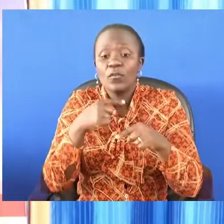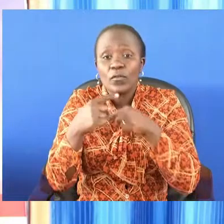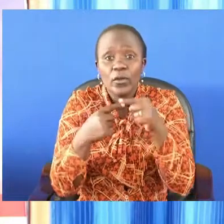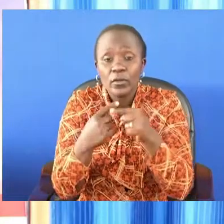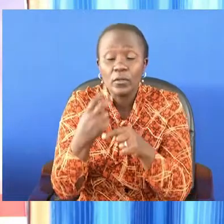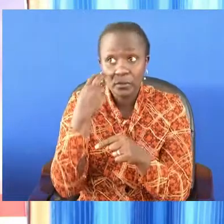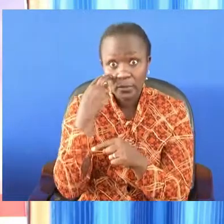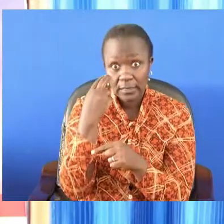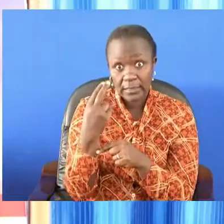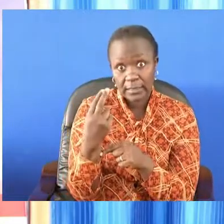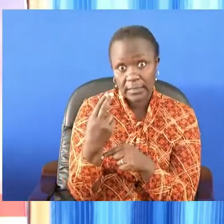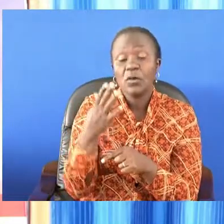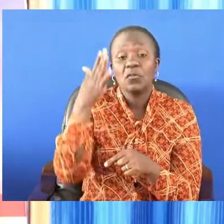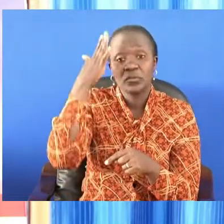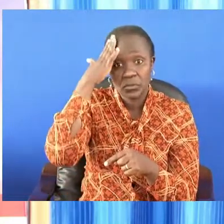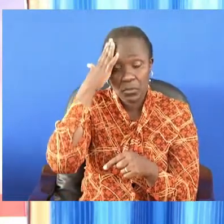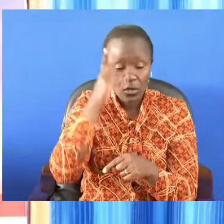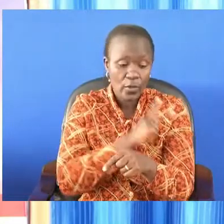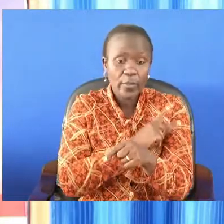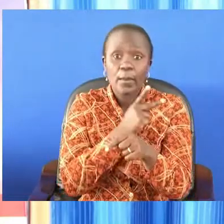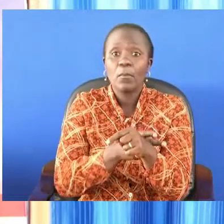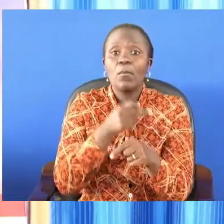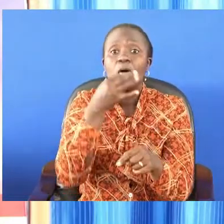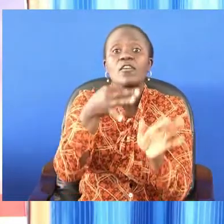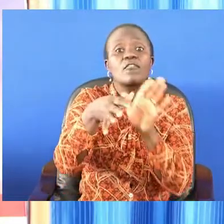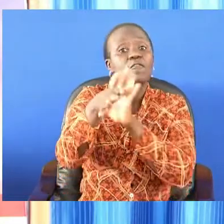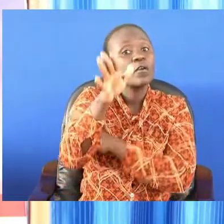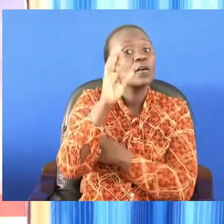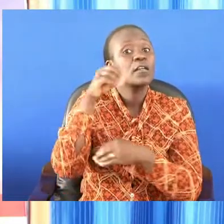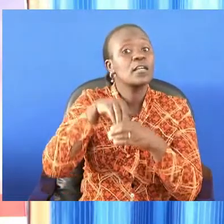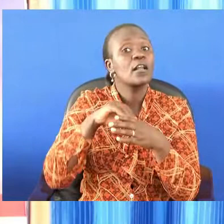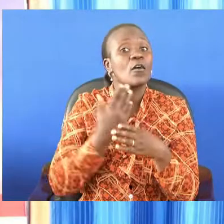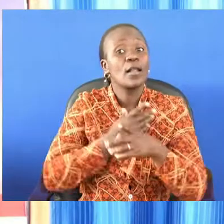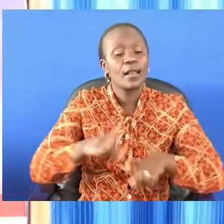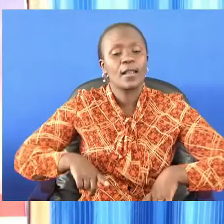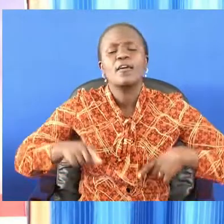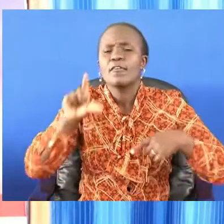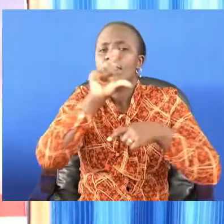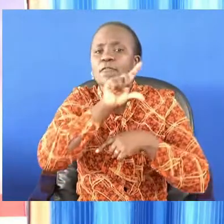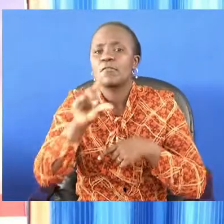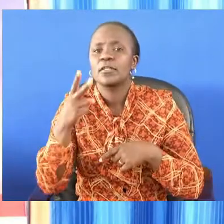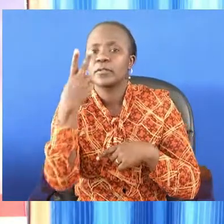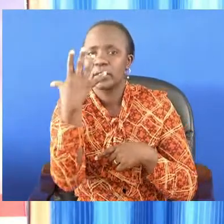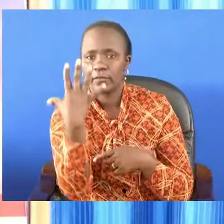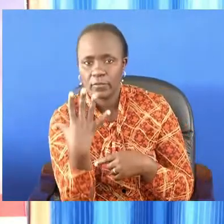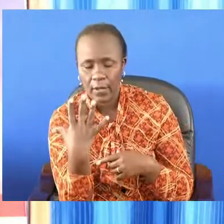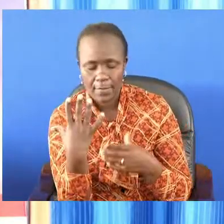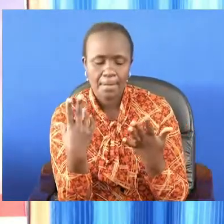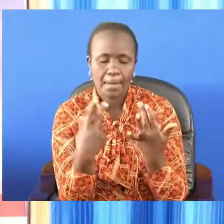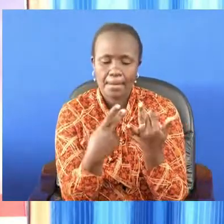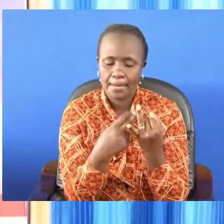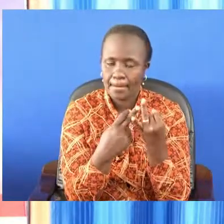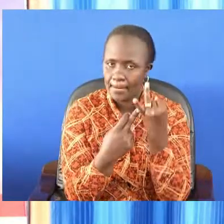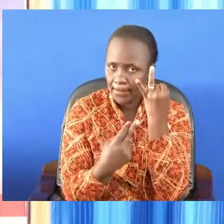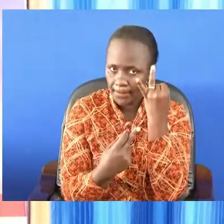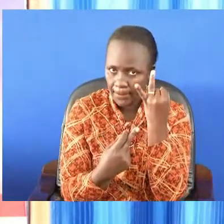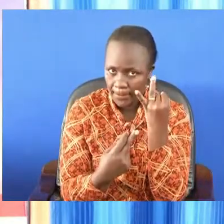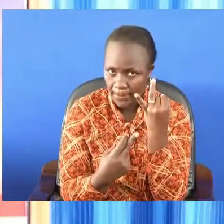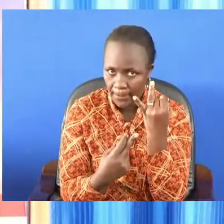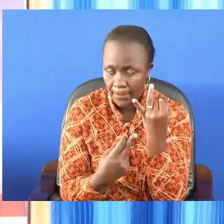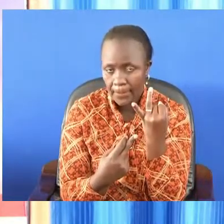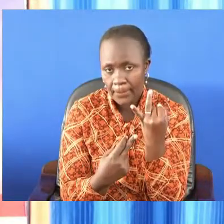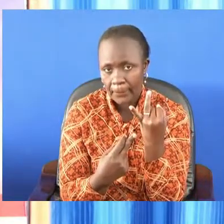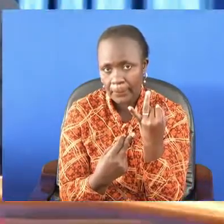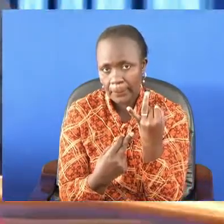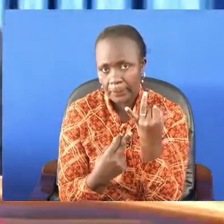going to see or recognize the power of God. Verse 25 carries 2 points that I want to share with you before I go to the